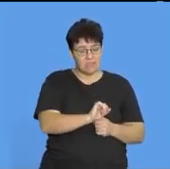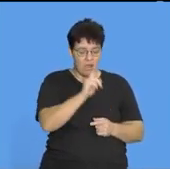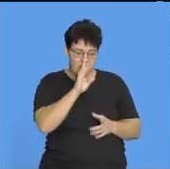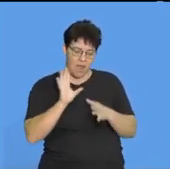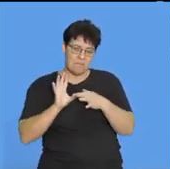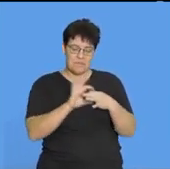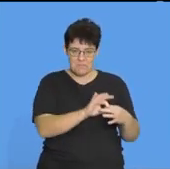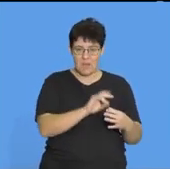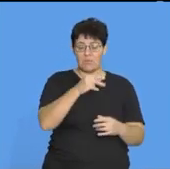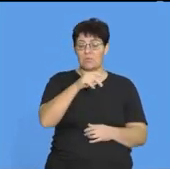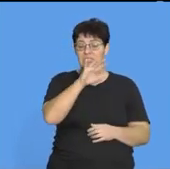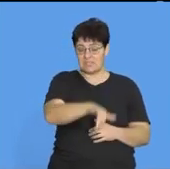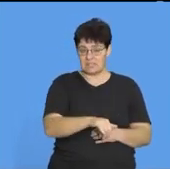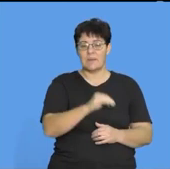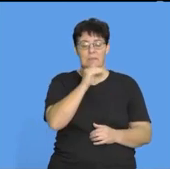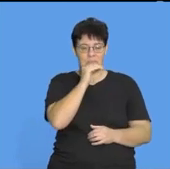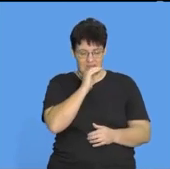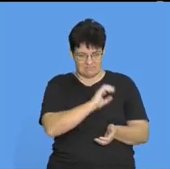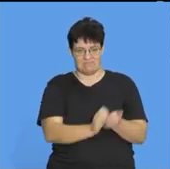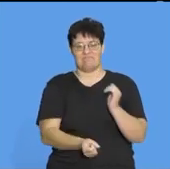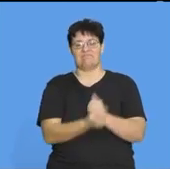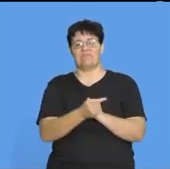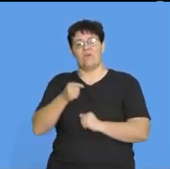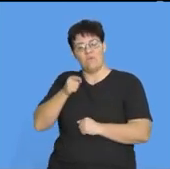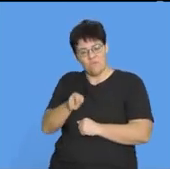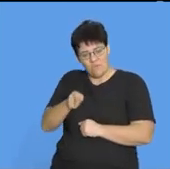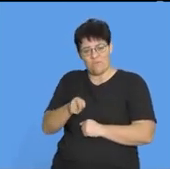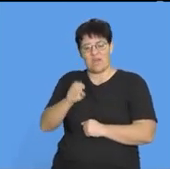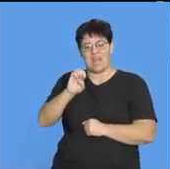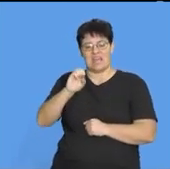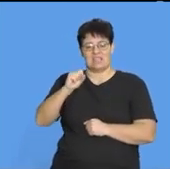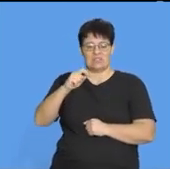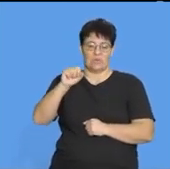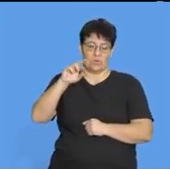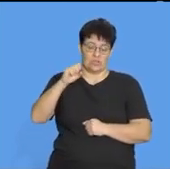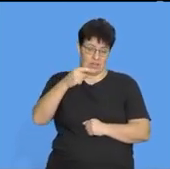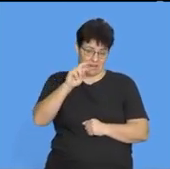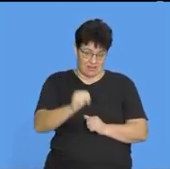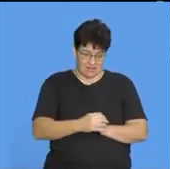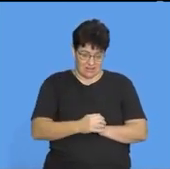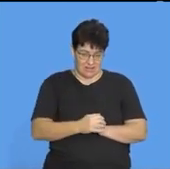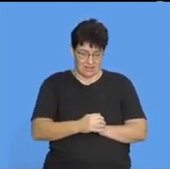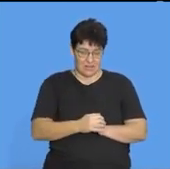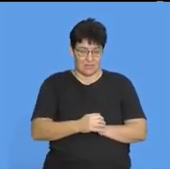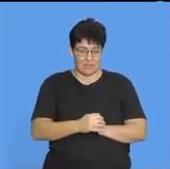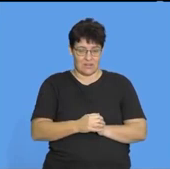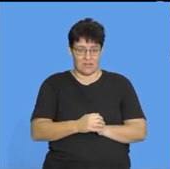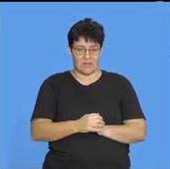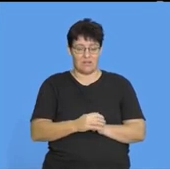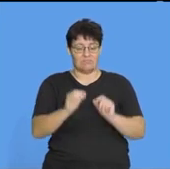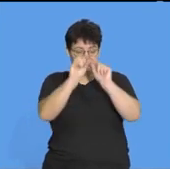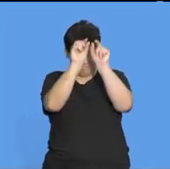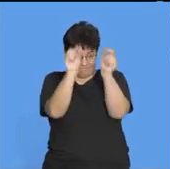with puberty are a result of the hormone called estrogen. And that estrogen is released from the structure called the Grafting